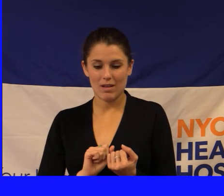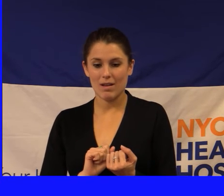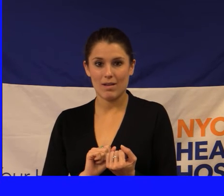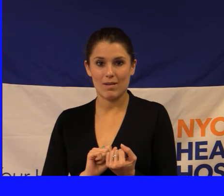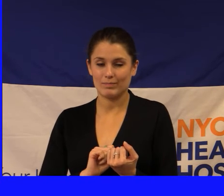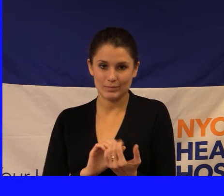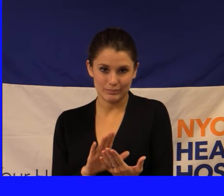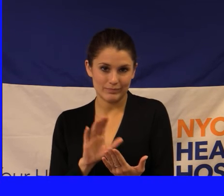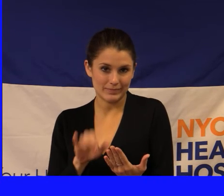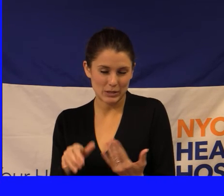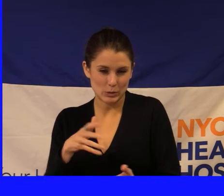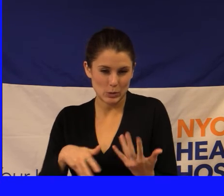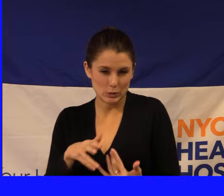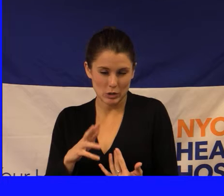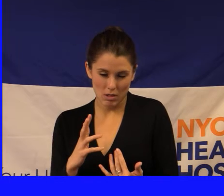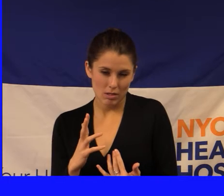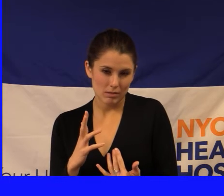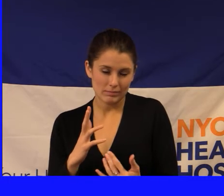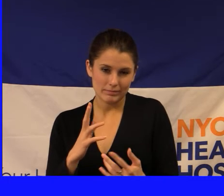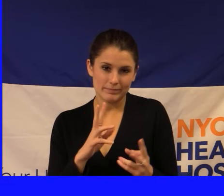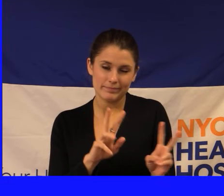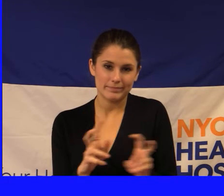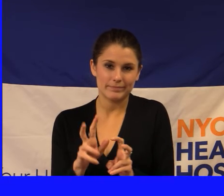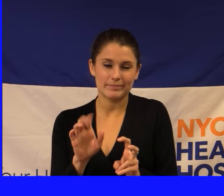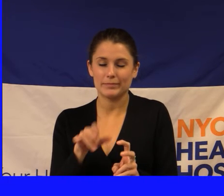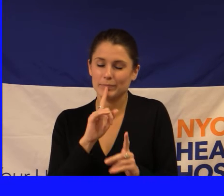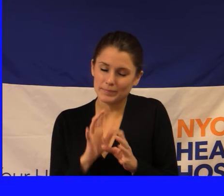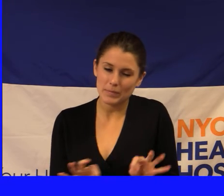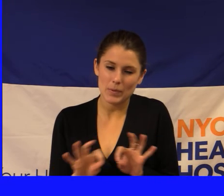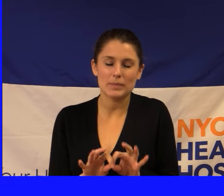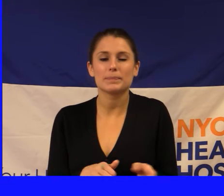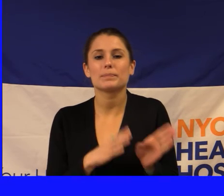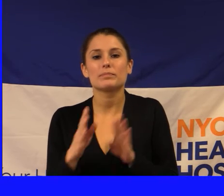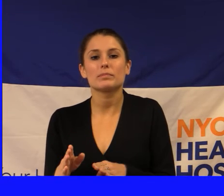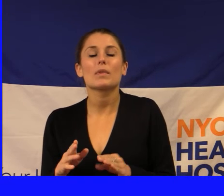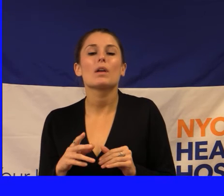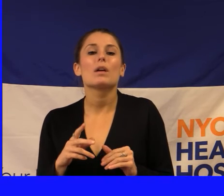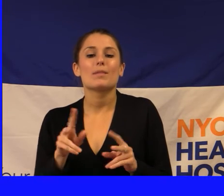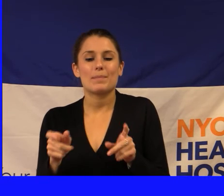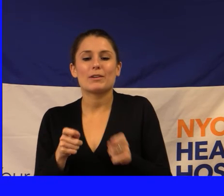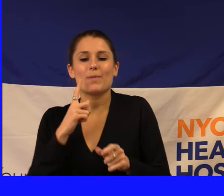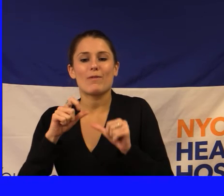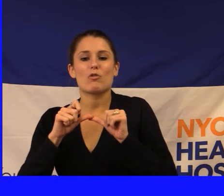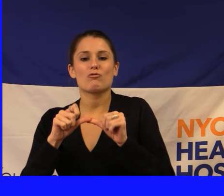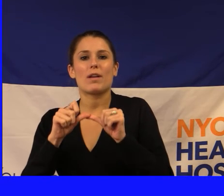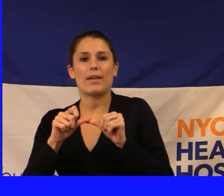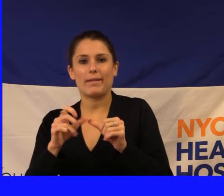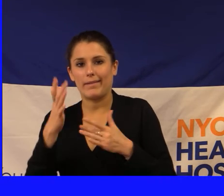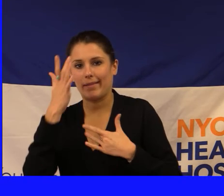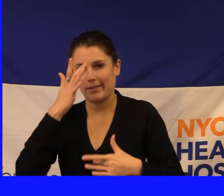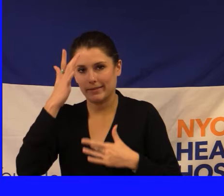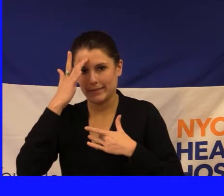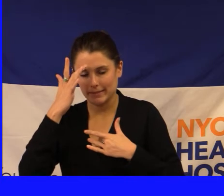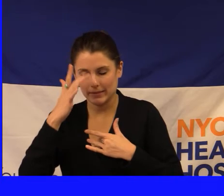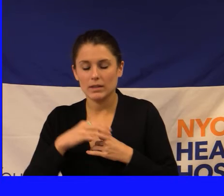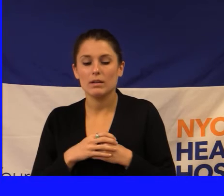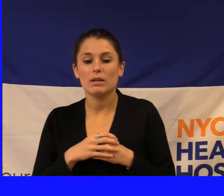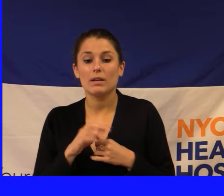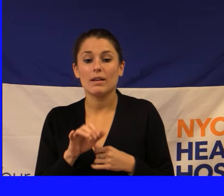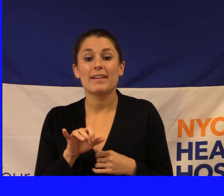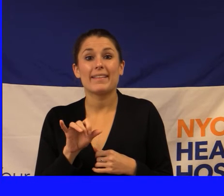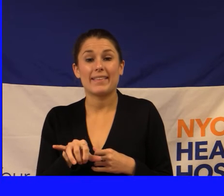management for chronic conditions. And this is something that the care